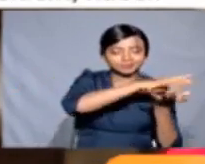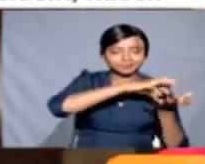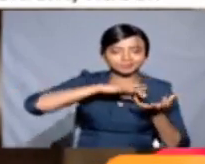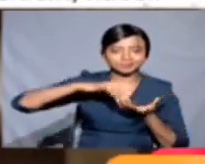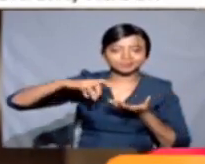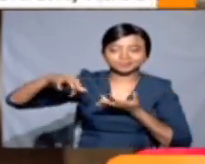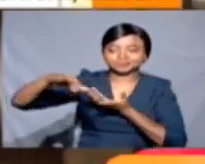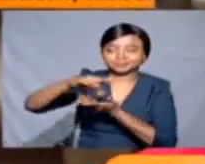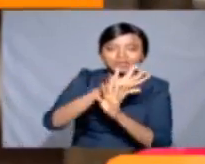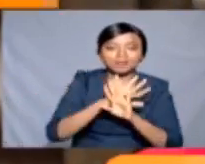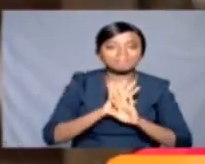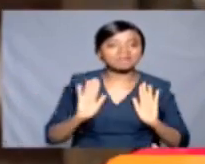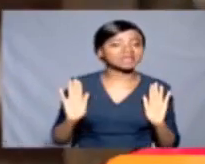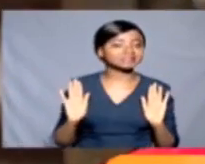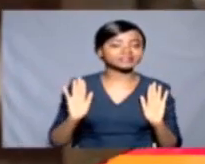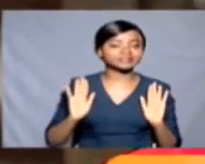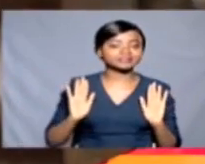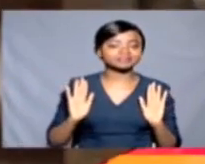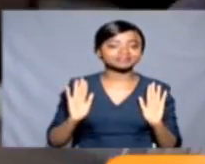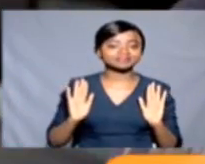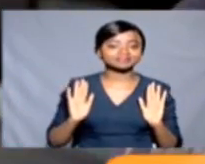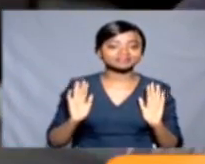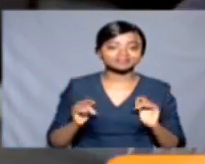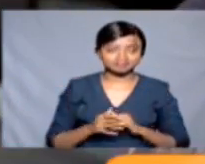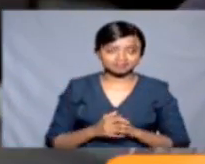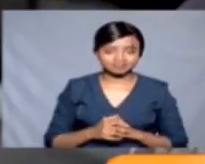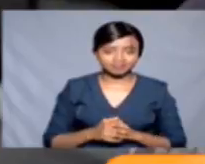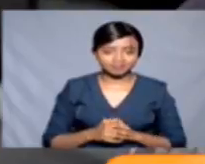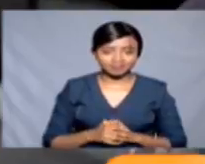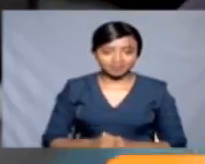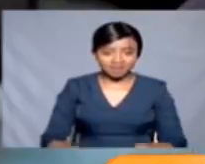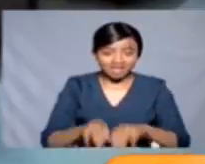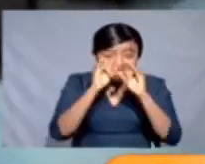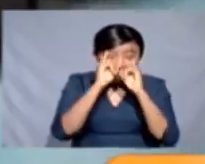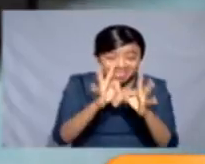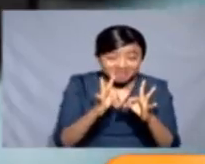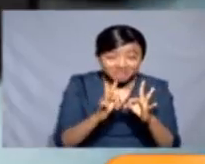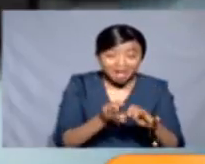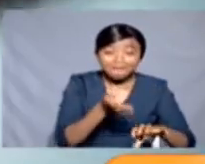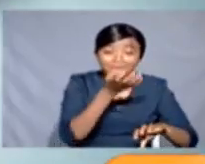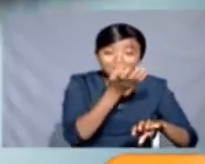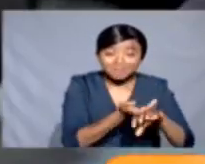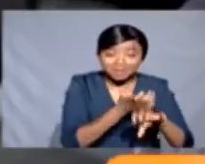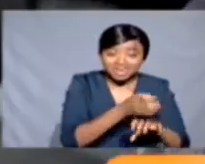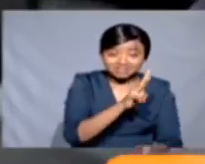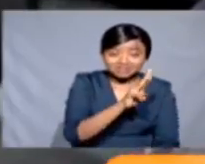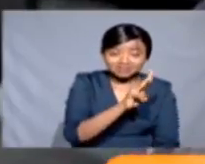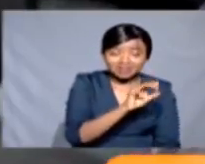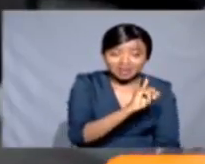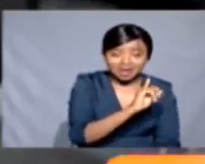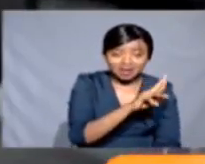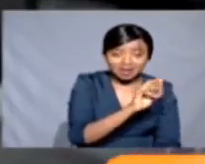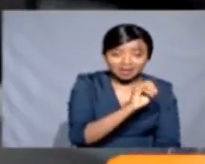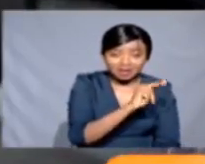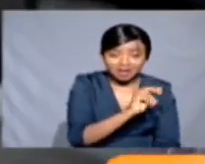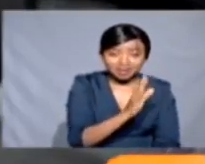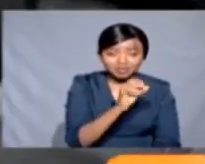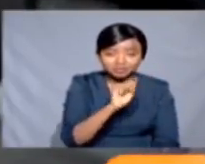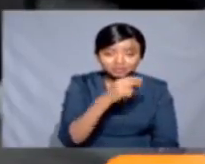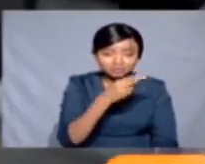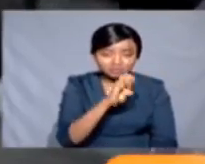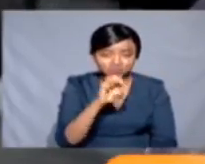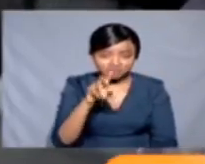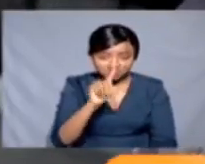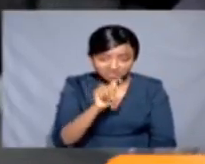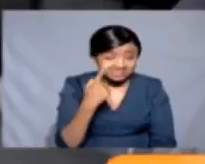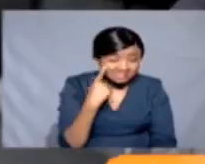kama nini? Ile ukungu ya asubuhi. If iron sheets themselves are reacting to emissions, that